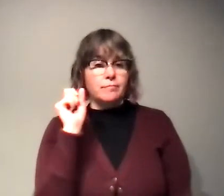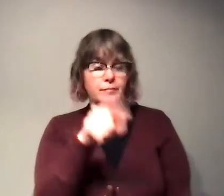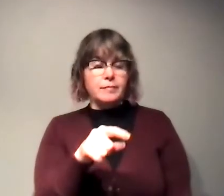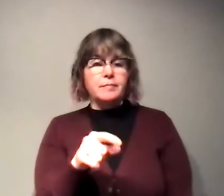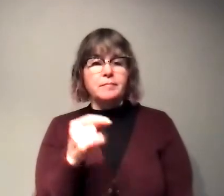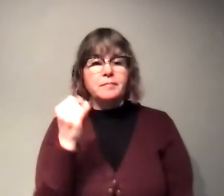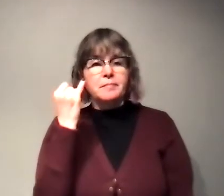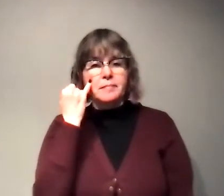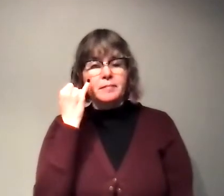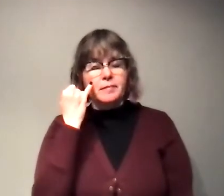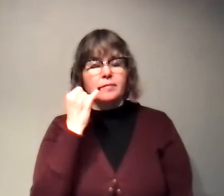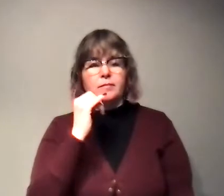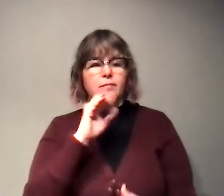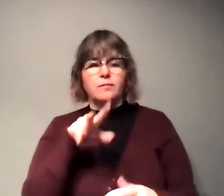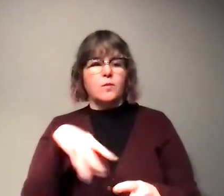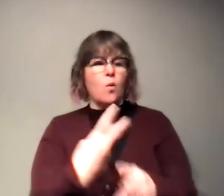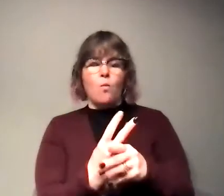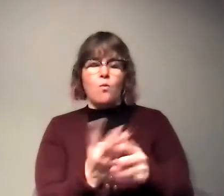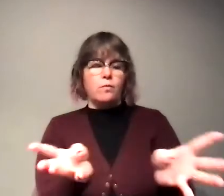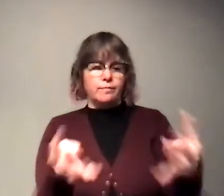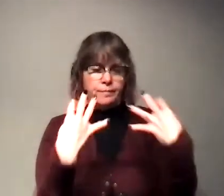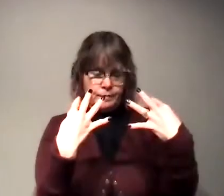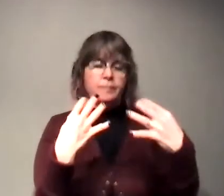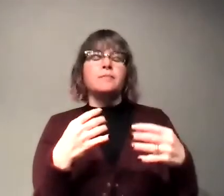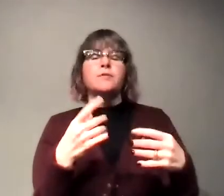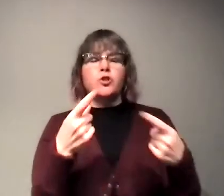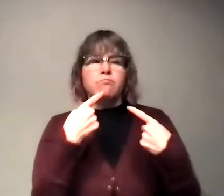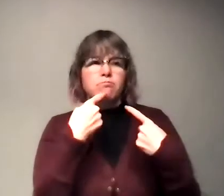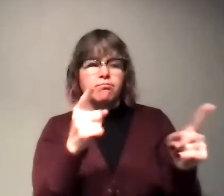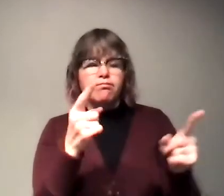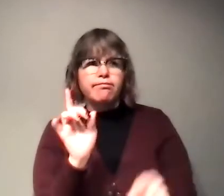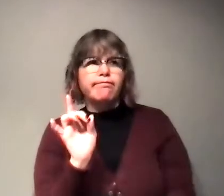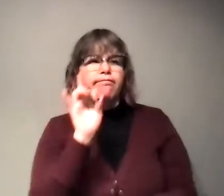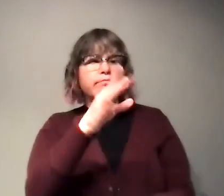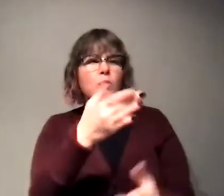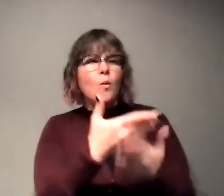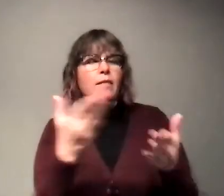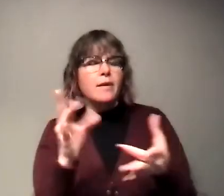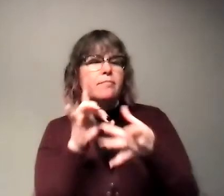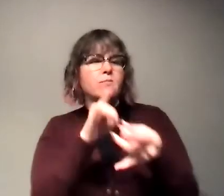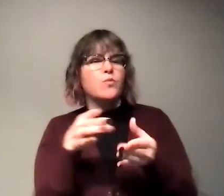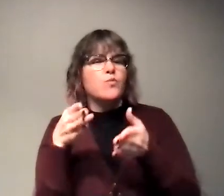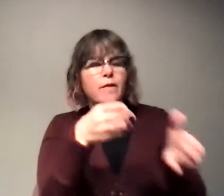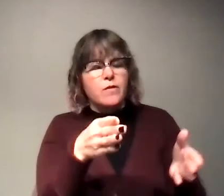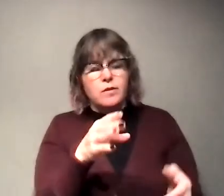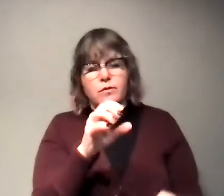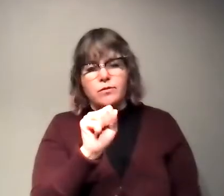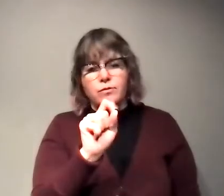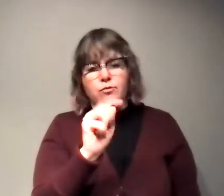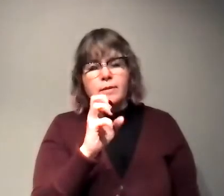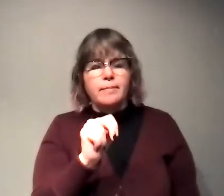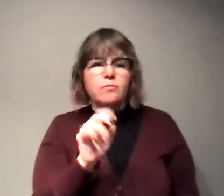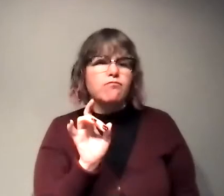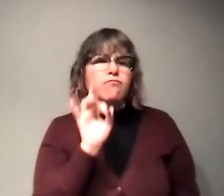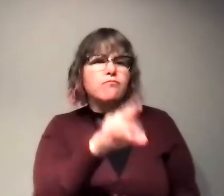if you had the attention of everybody in the world and you could tell them one thing about rivers and streams, what would you tell them?